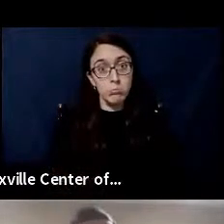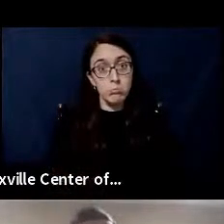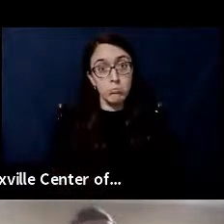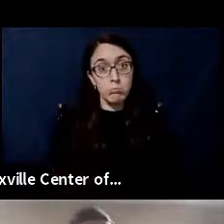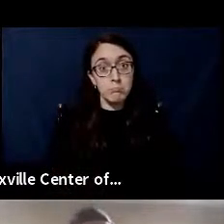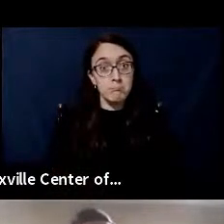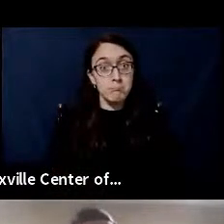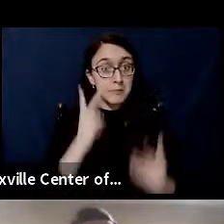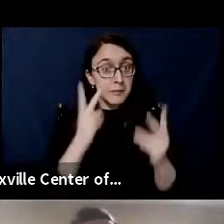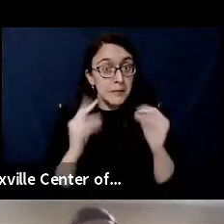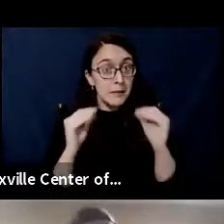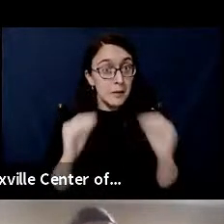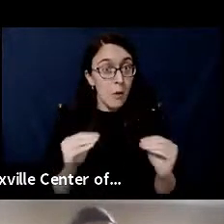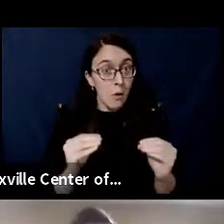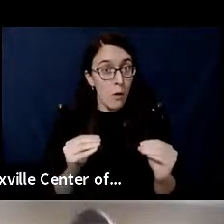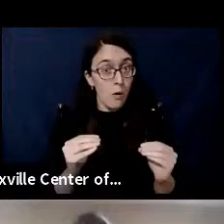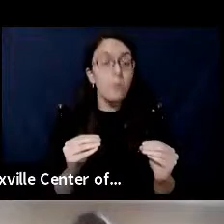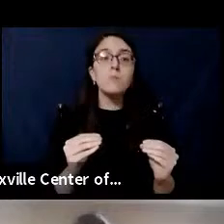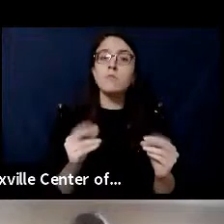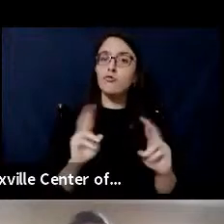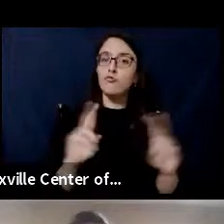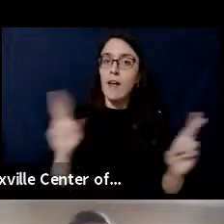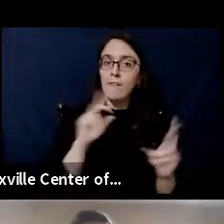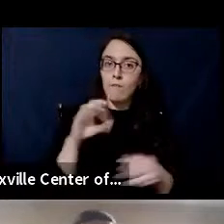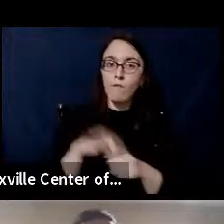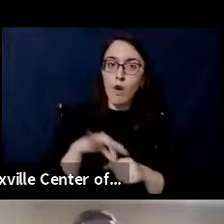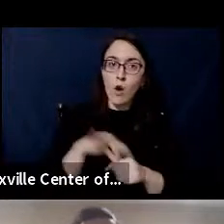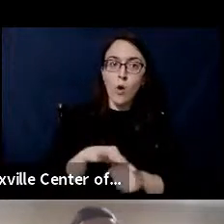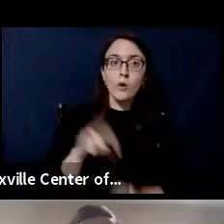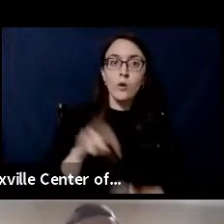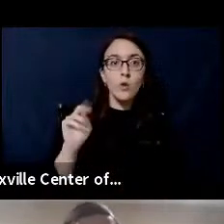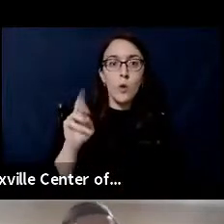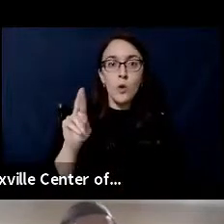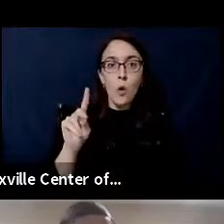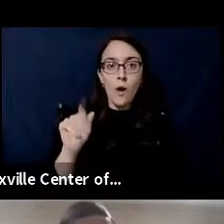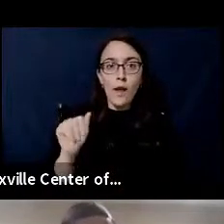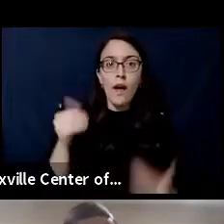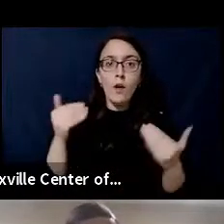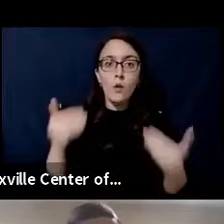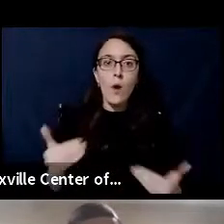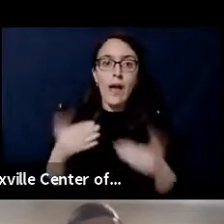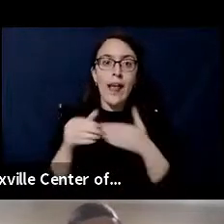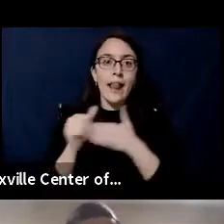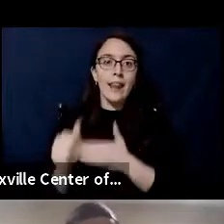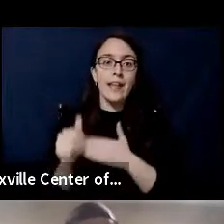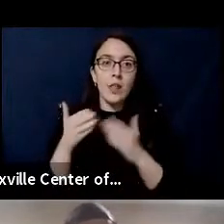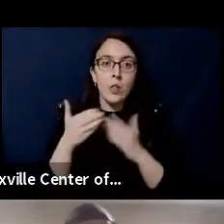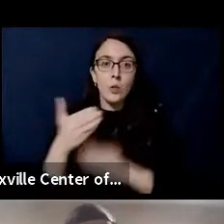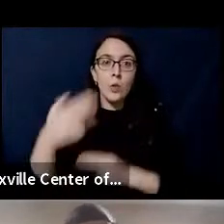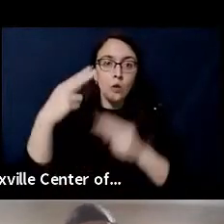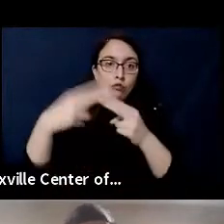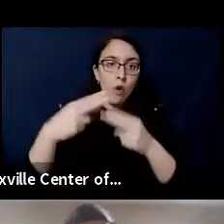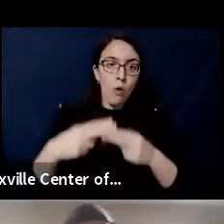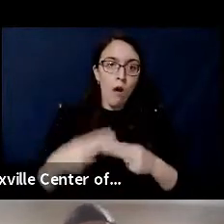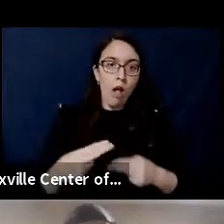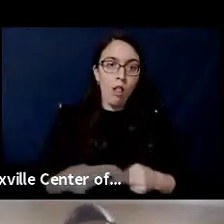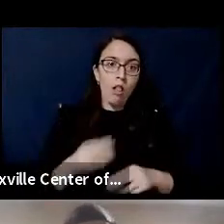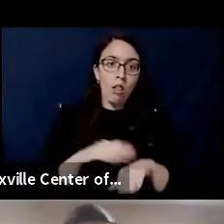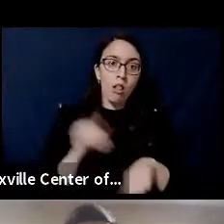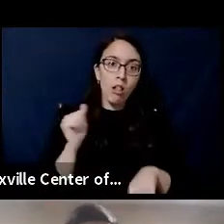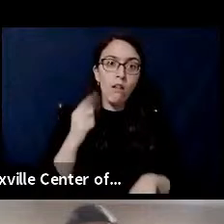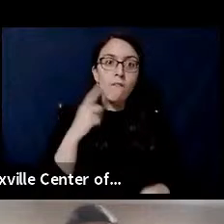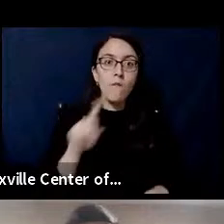Hearing none, since we're ready for a vote. So Narda, if you will lead us through a roll call on the approval of minutes, please.